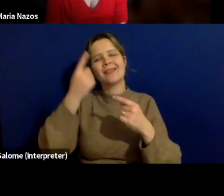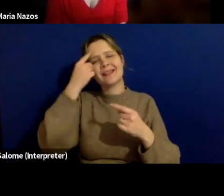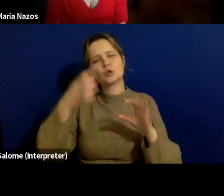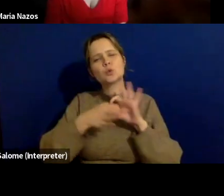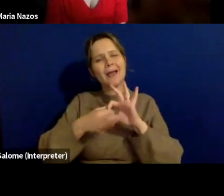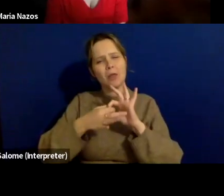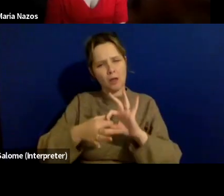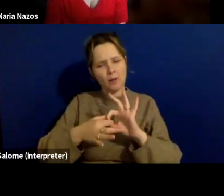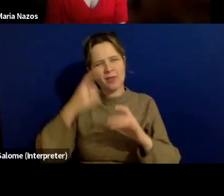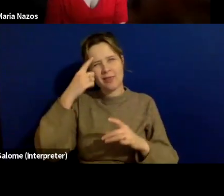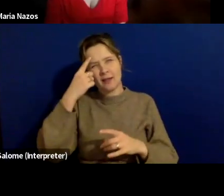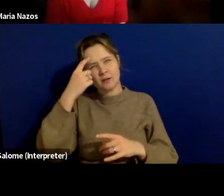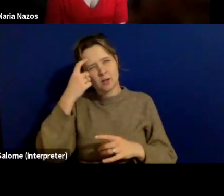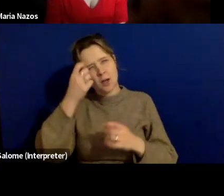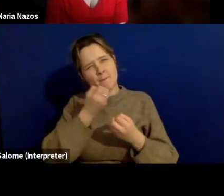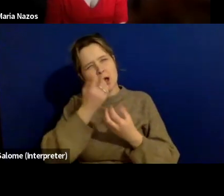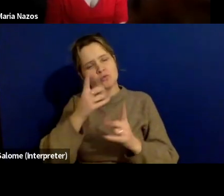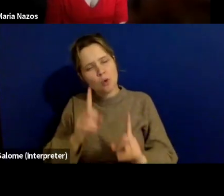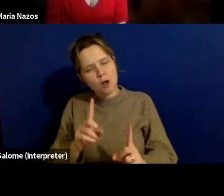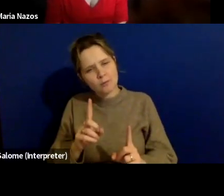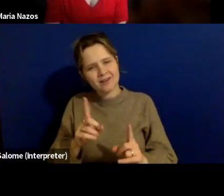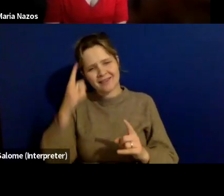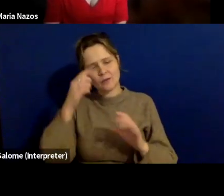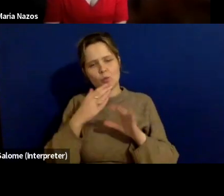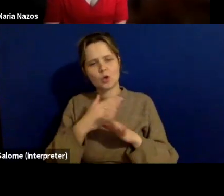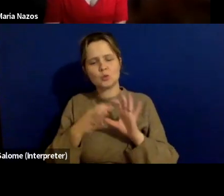know whether we want to